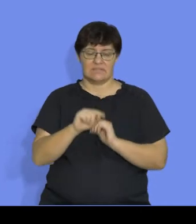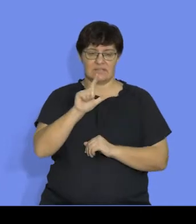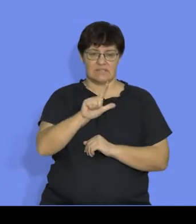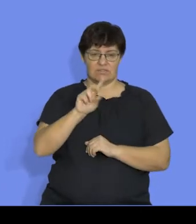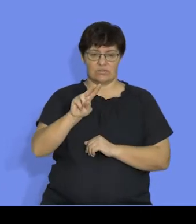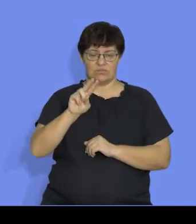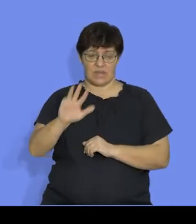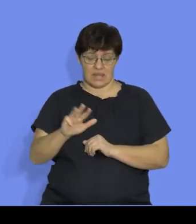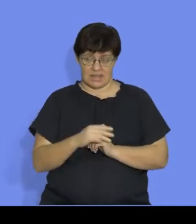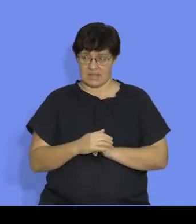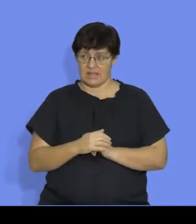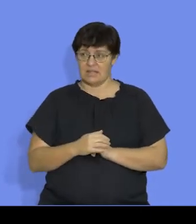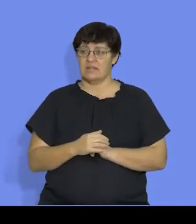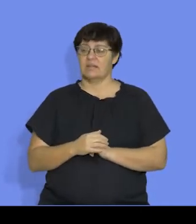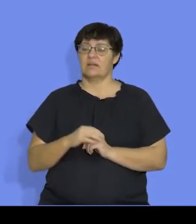243,